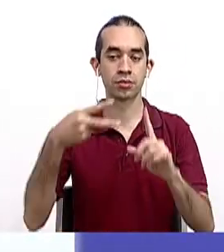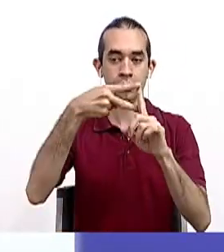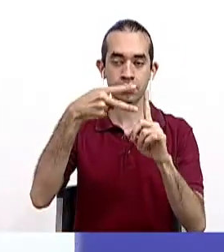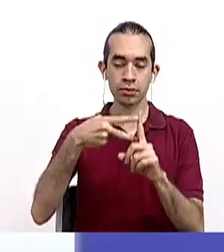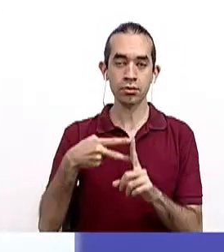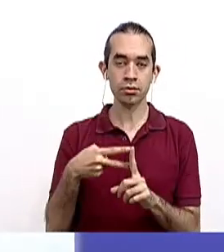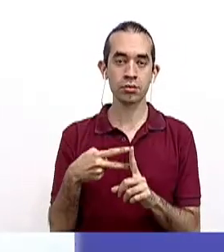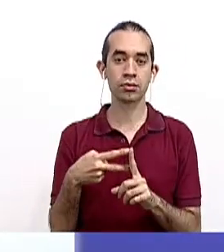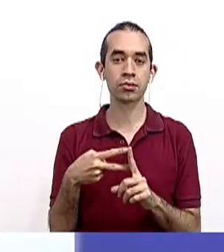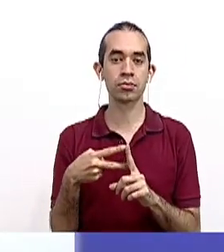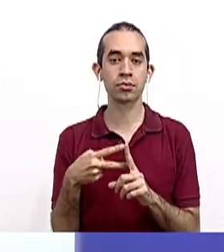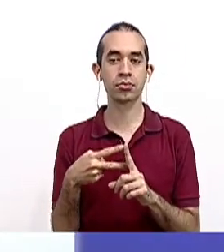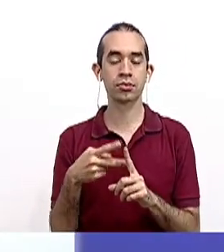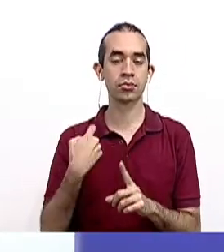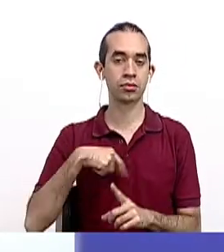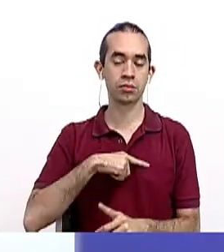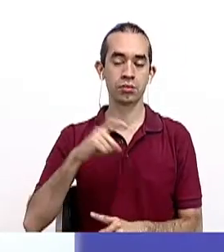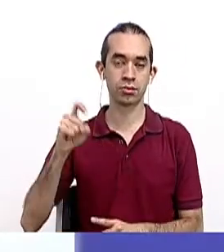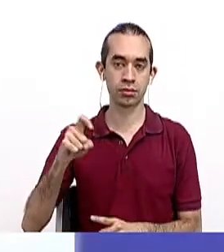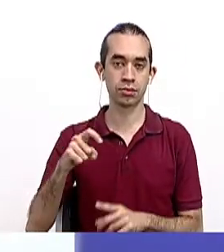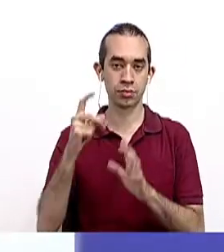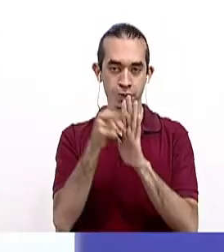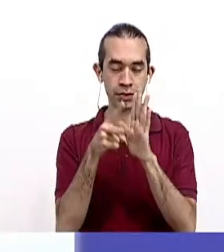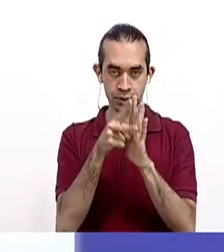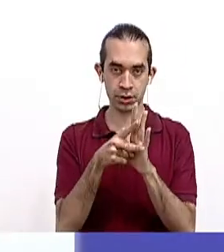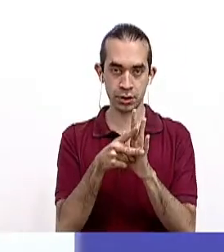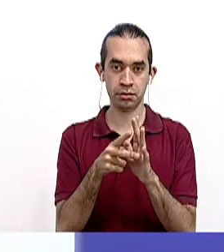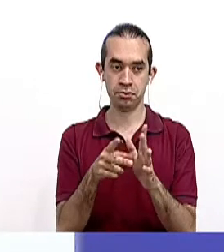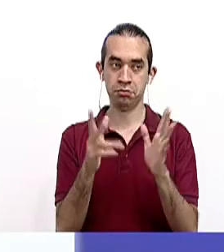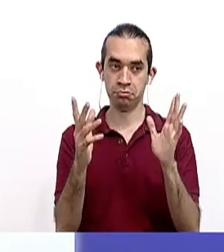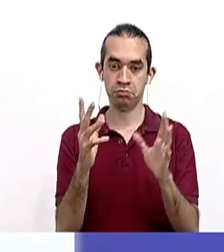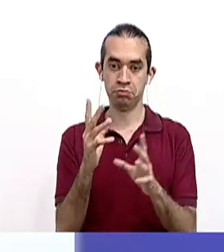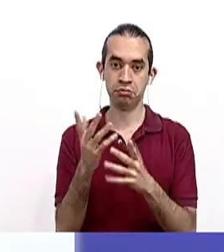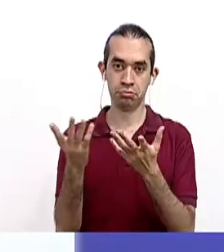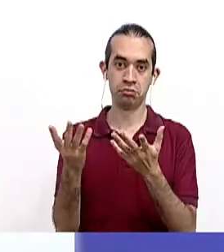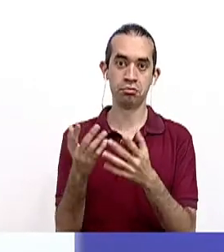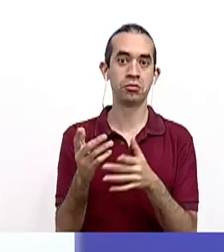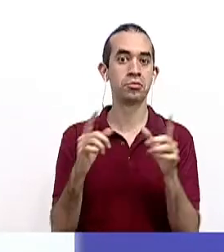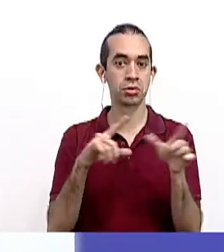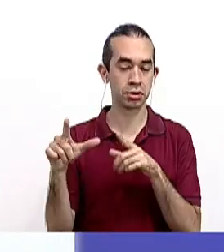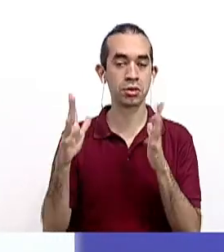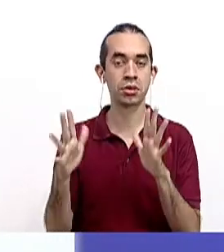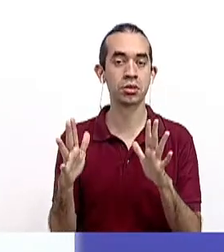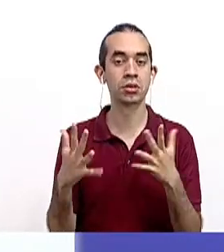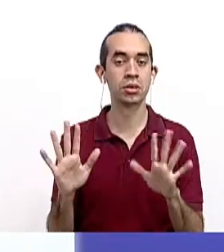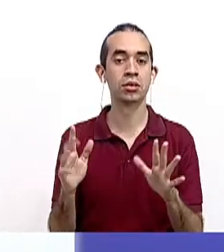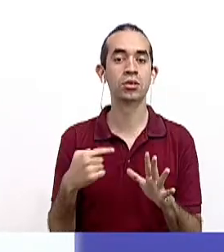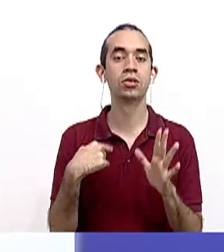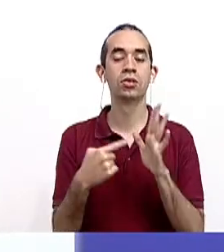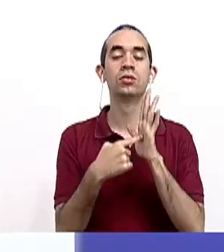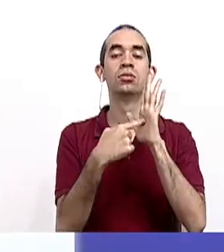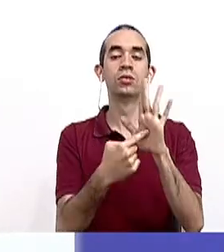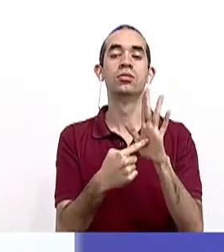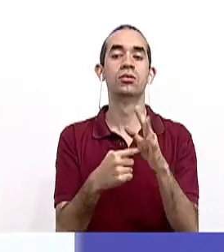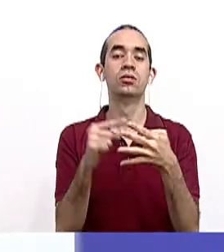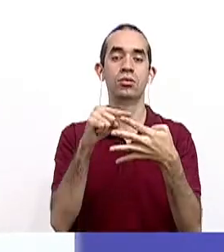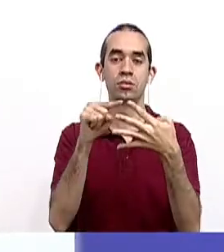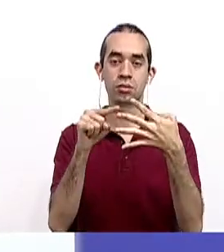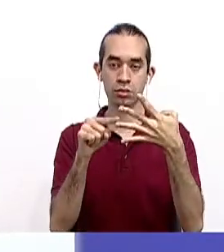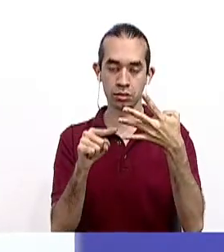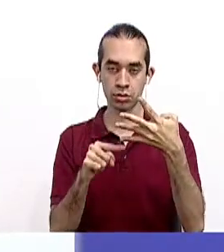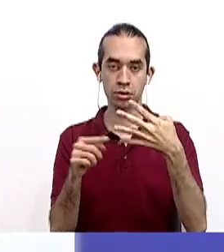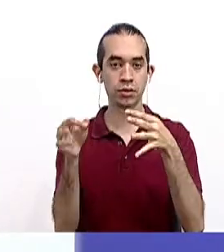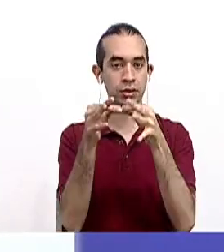that we need for the video, and that is going to be in the video, I'm going to show you 4 different